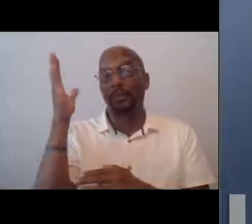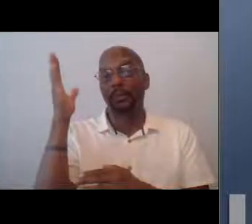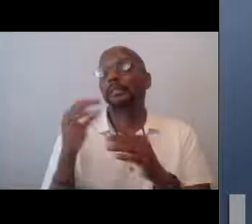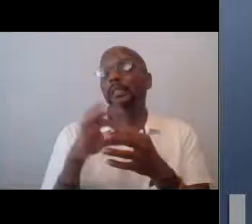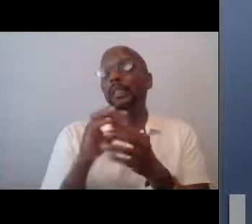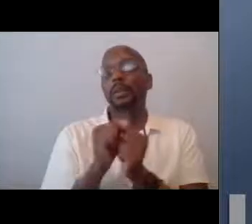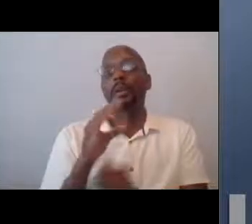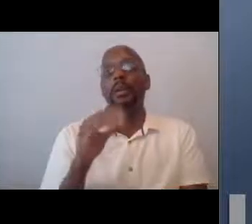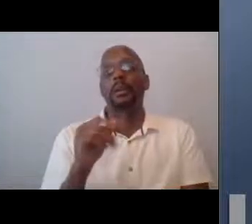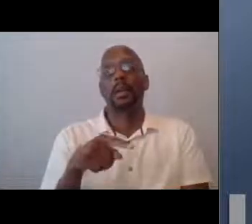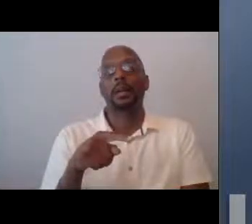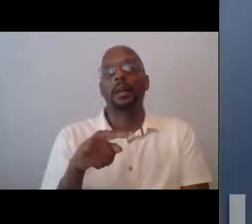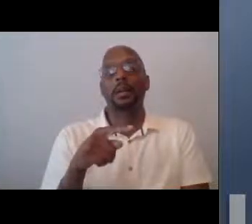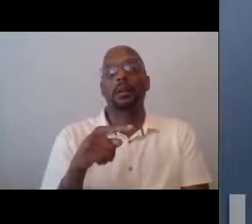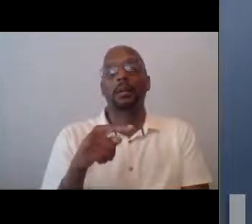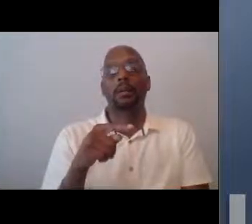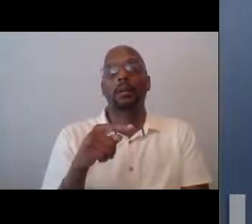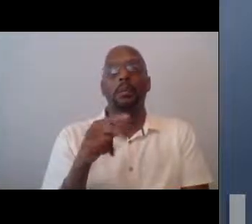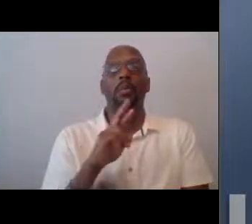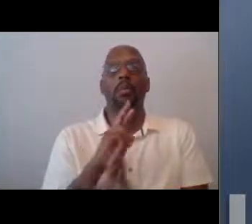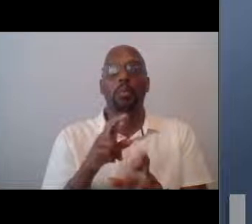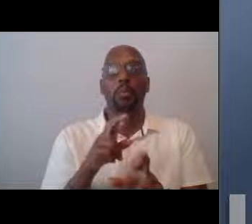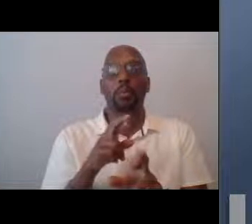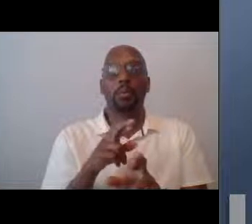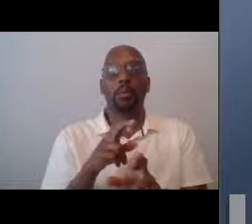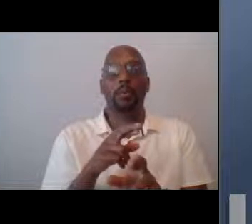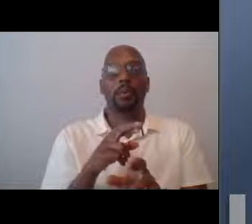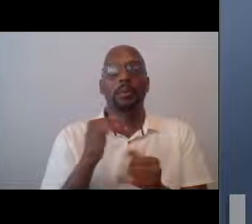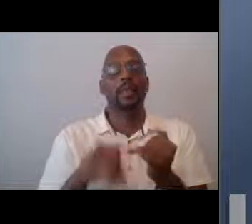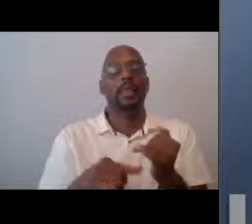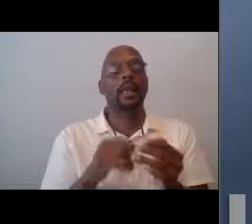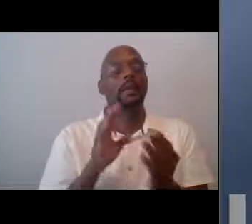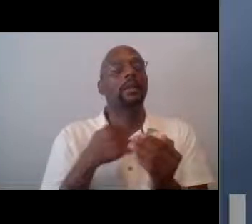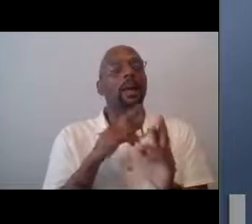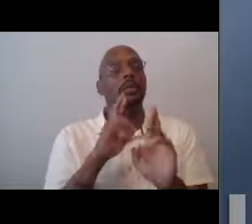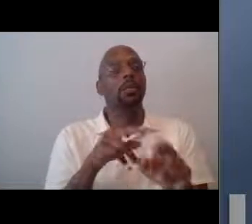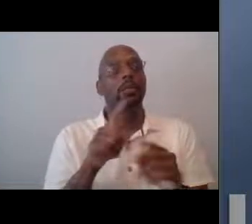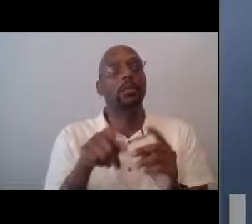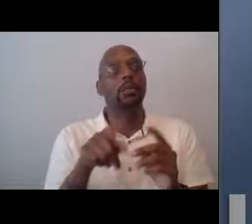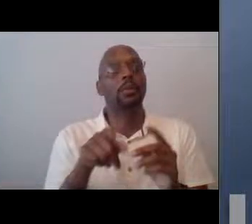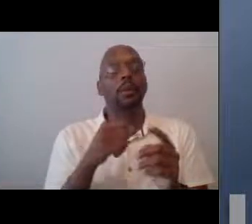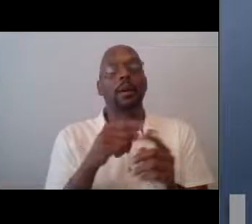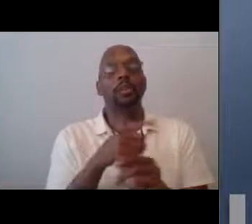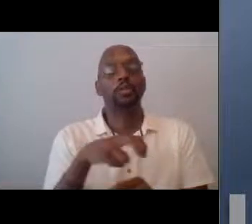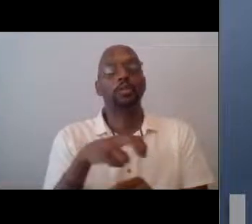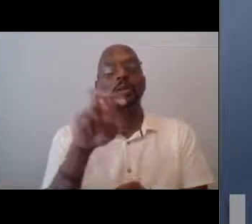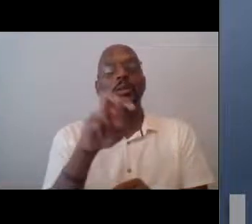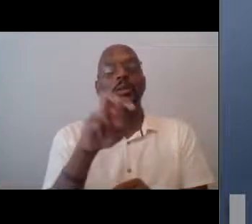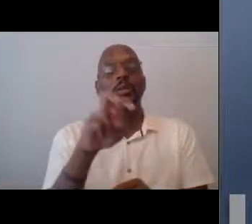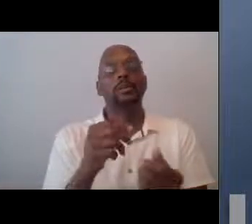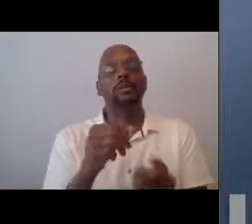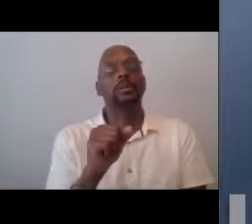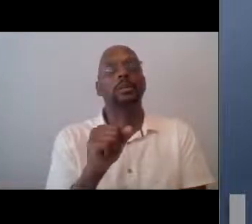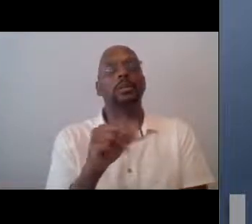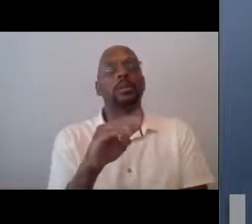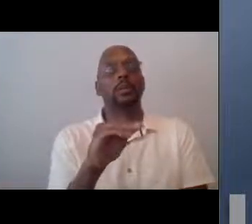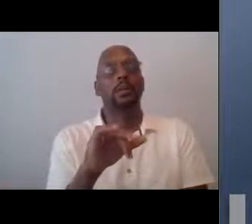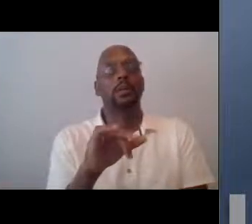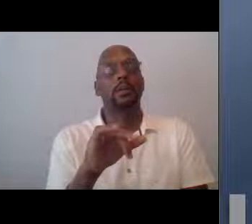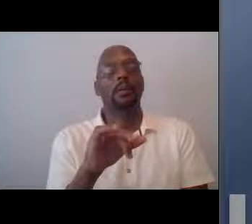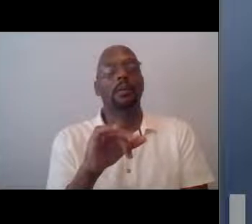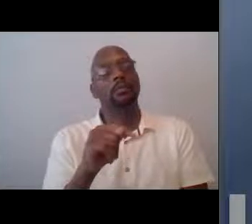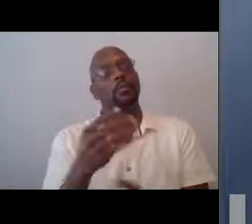Report. At the last meeting, I reported on the Sustainable Rural Transportation Solutions Summit hosted in August in